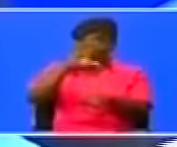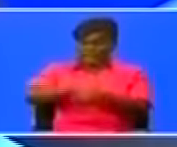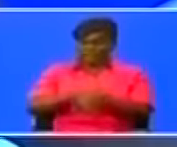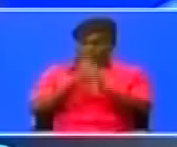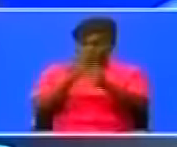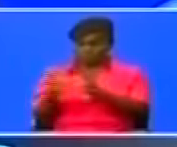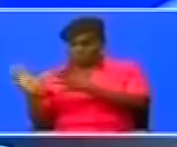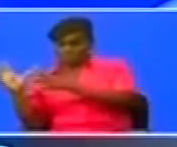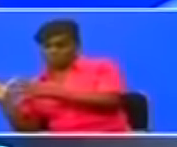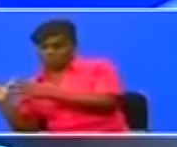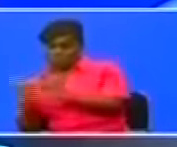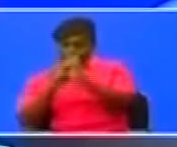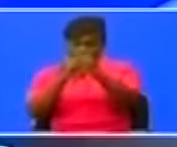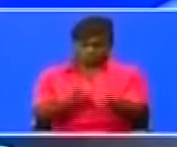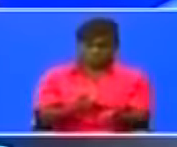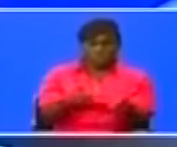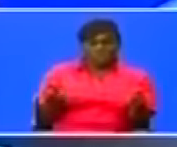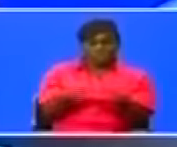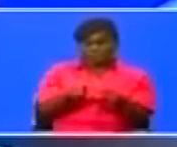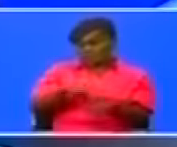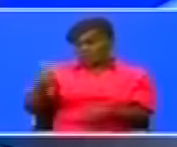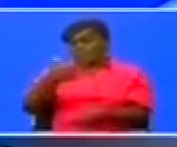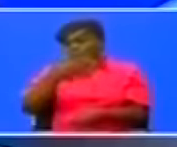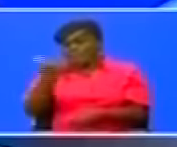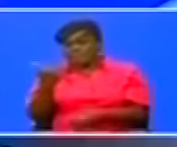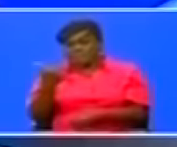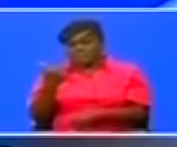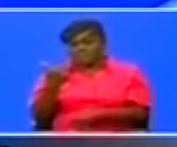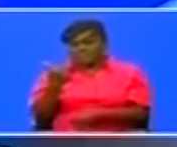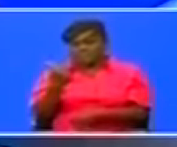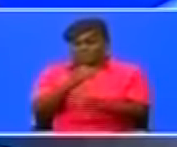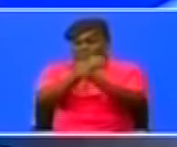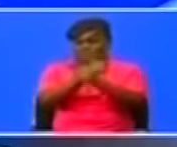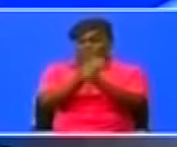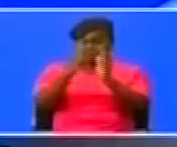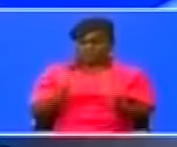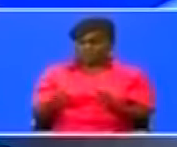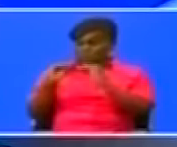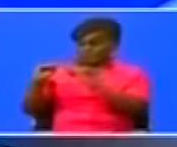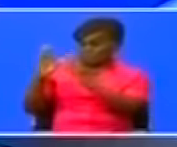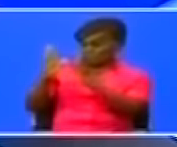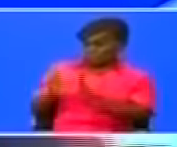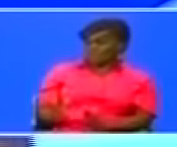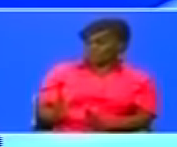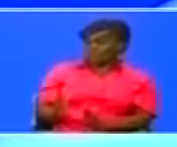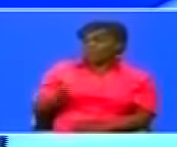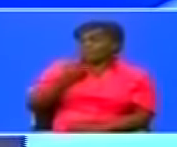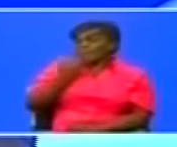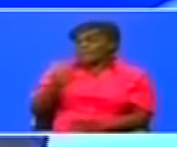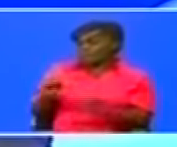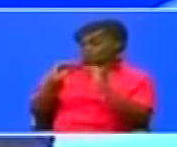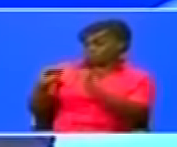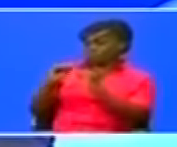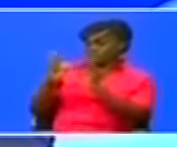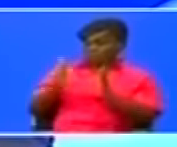Golkeeper of the Year Award. Karim Nzigiyimana claimed the Best Defender Award, while coach Frank Nuttal was named coach of the